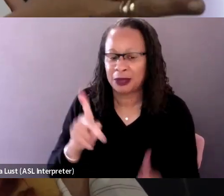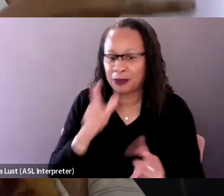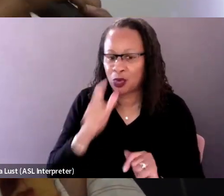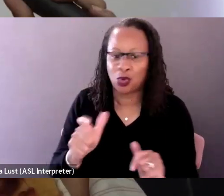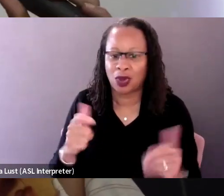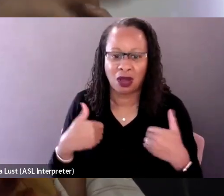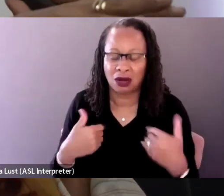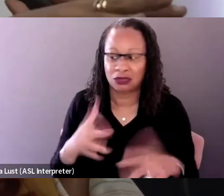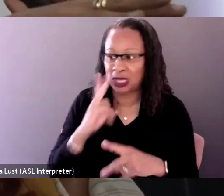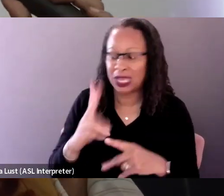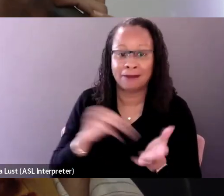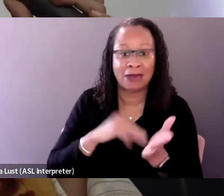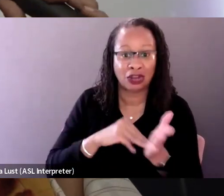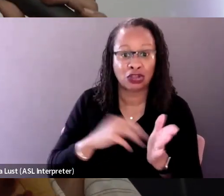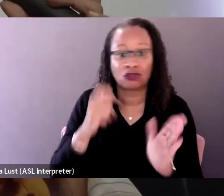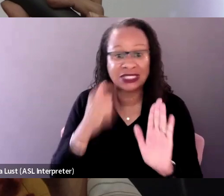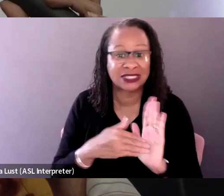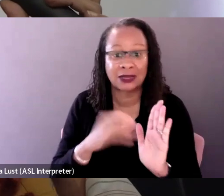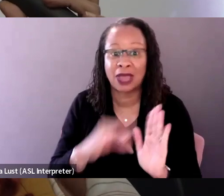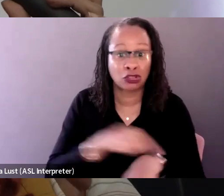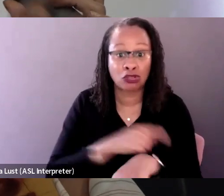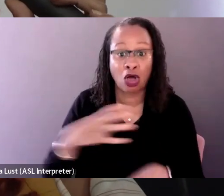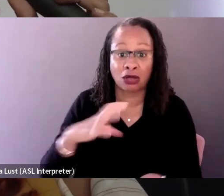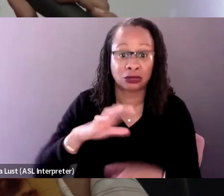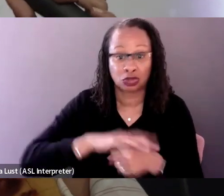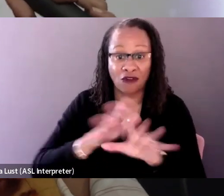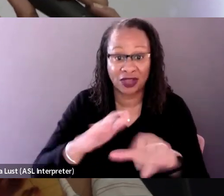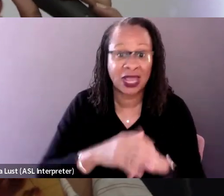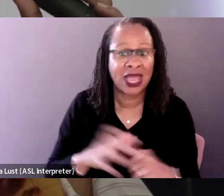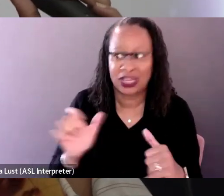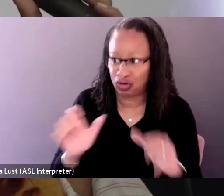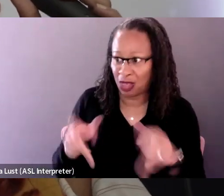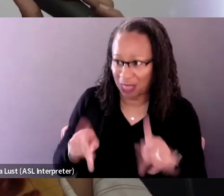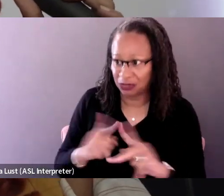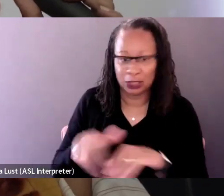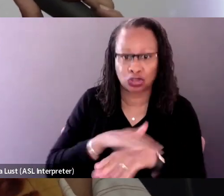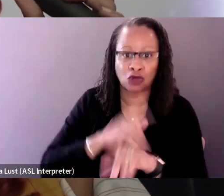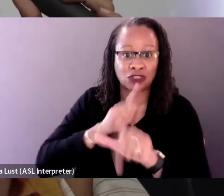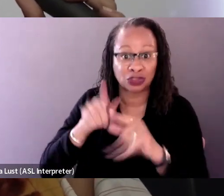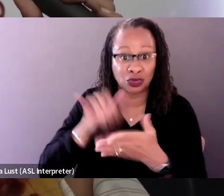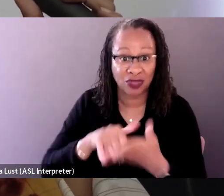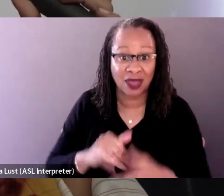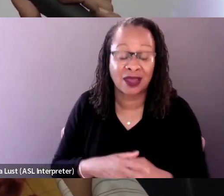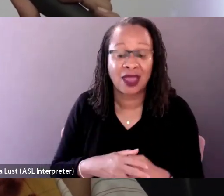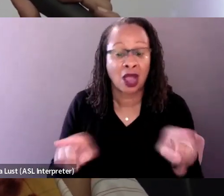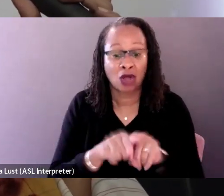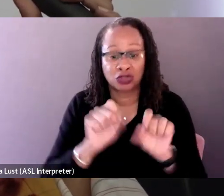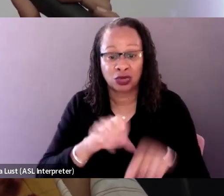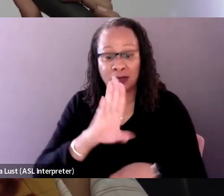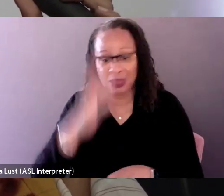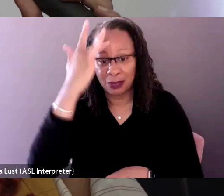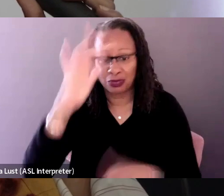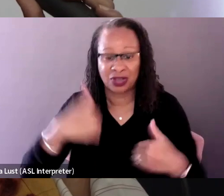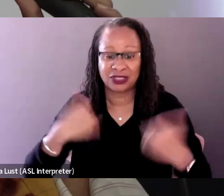that's real. That's like something also, and you're allowed to move slow in response to that. And also you can be a brilliant young technologist